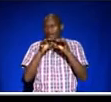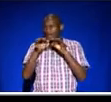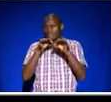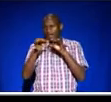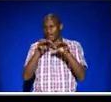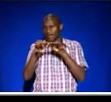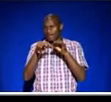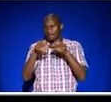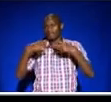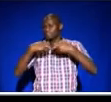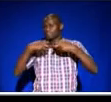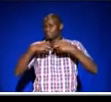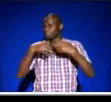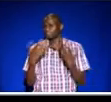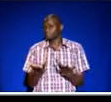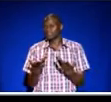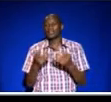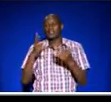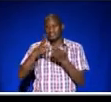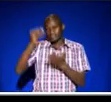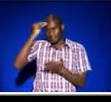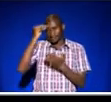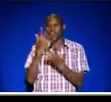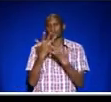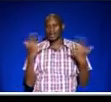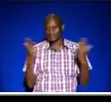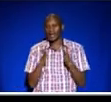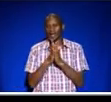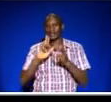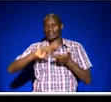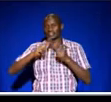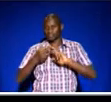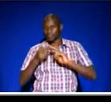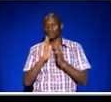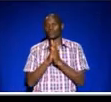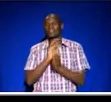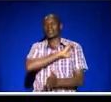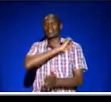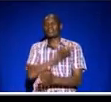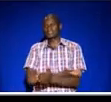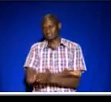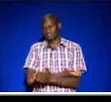physics? Physics is the study of matter and its relation to energy.